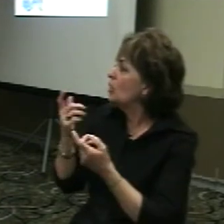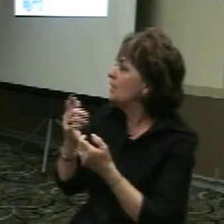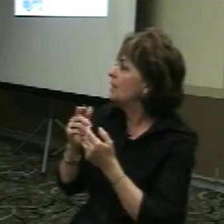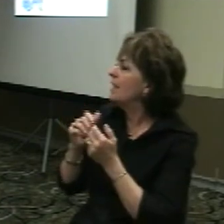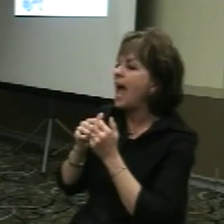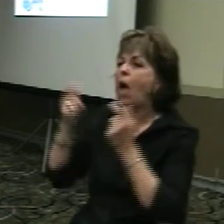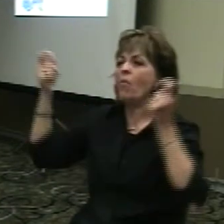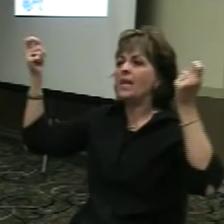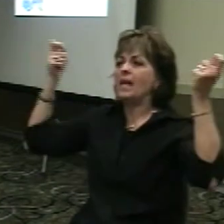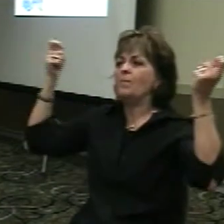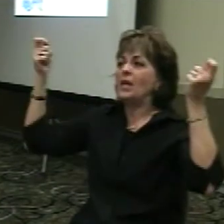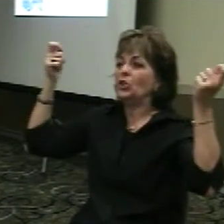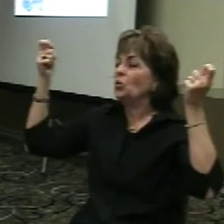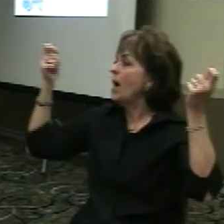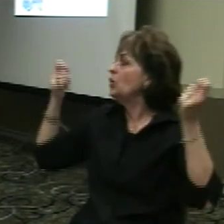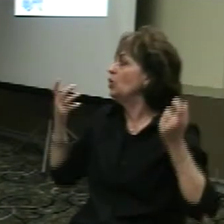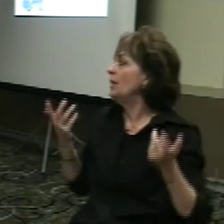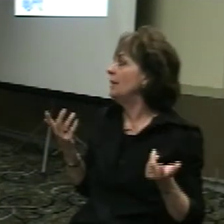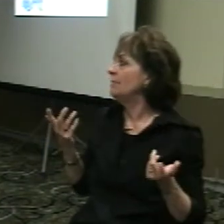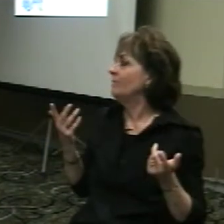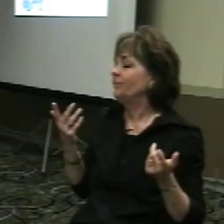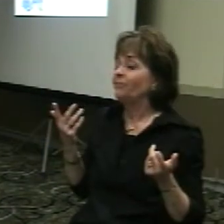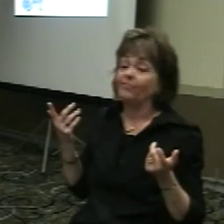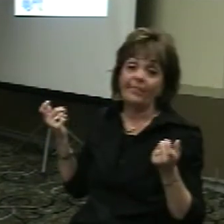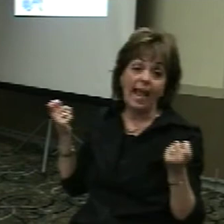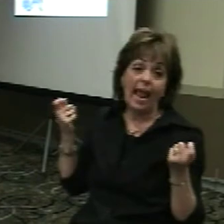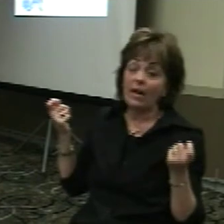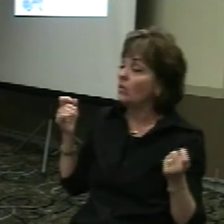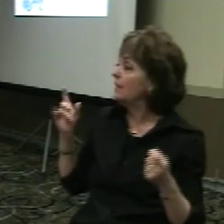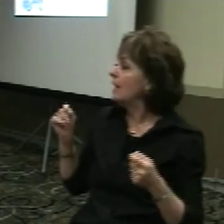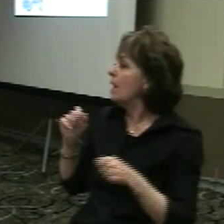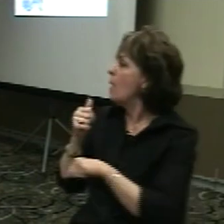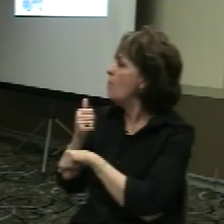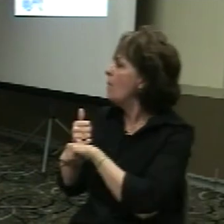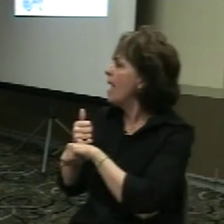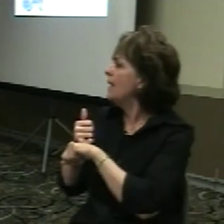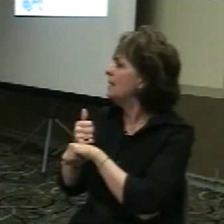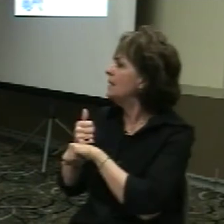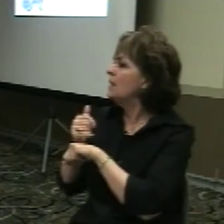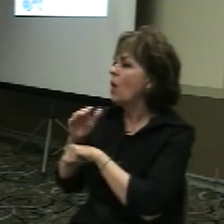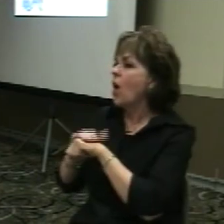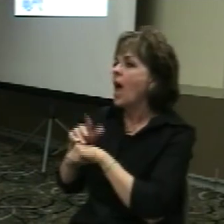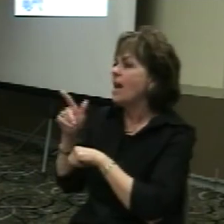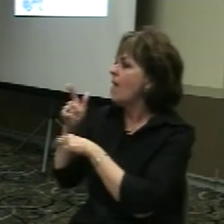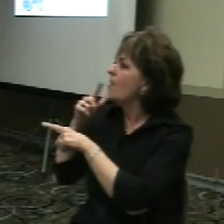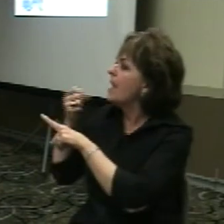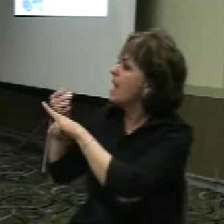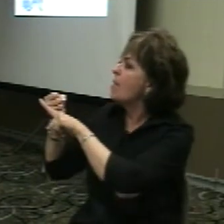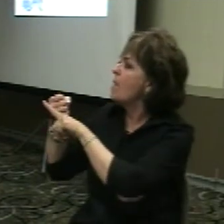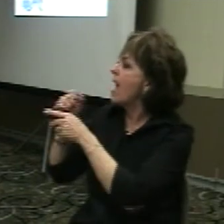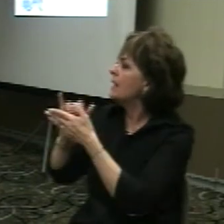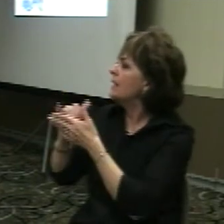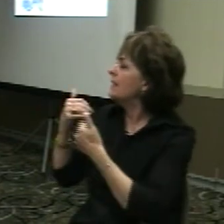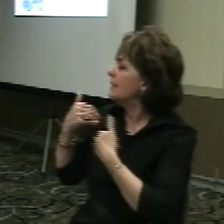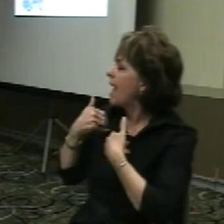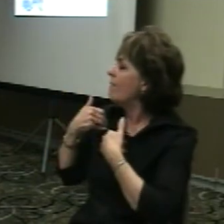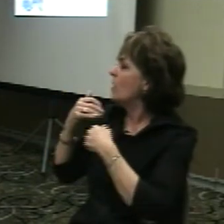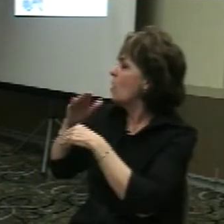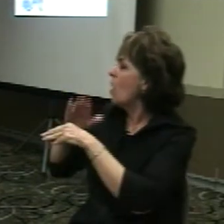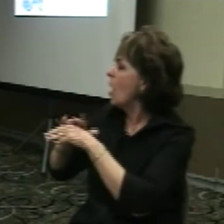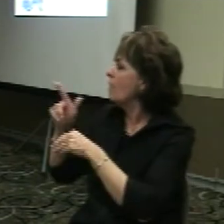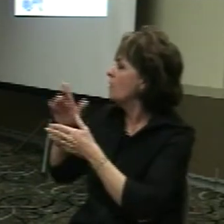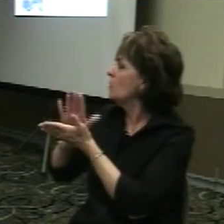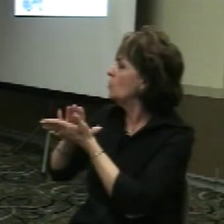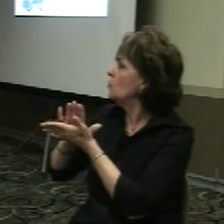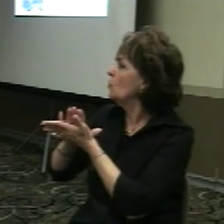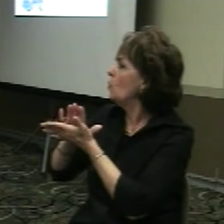some administrations have said no, they can't do anything about it, and others have said based on the impact it's having, based on the school,